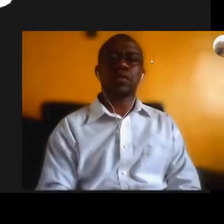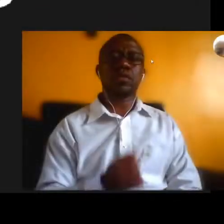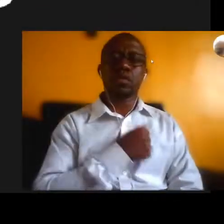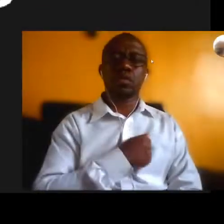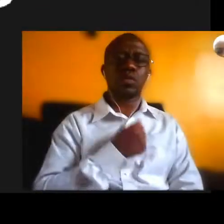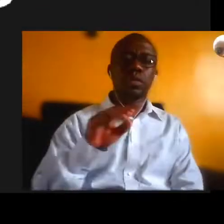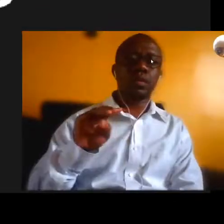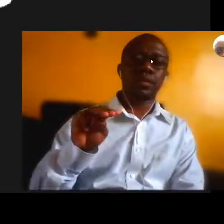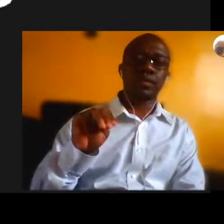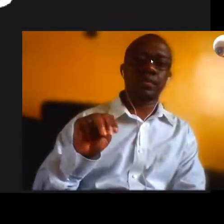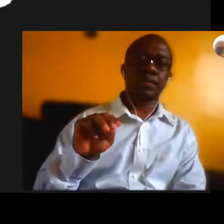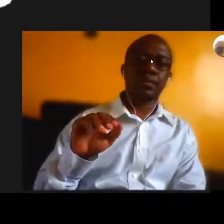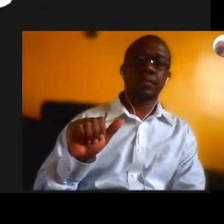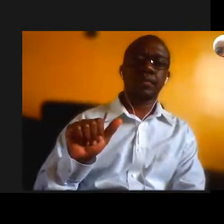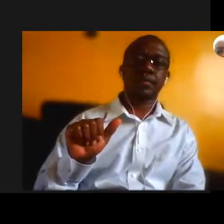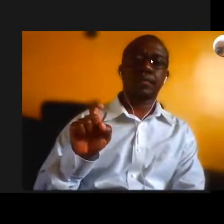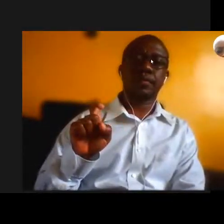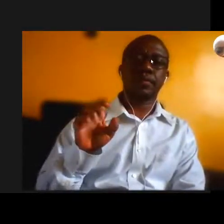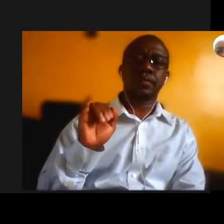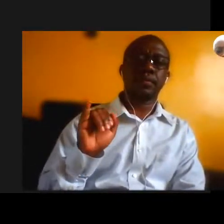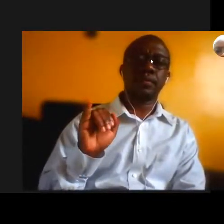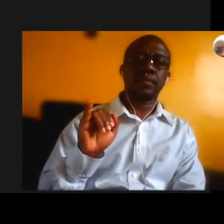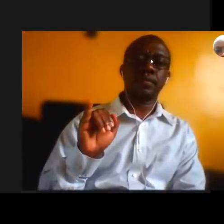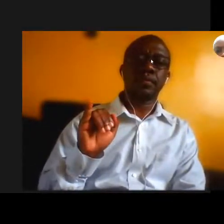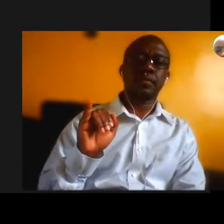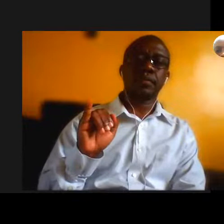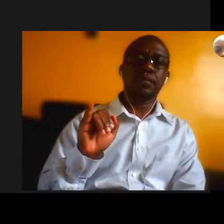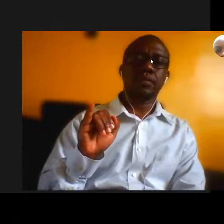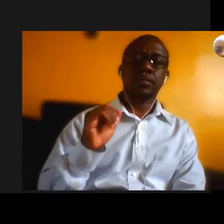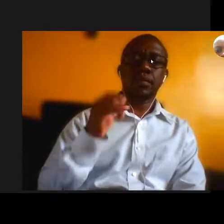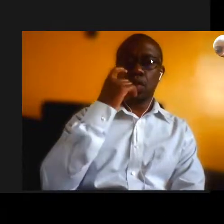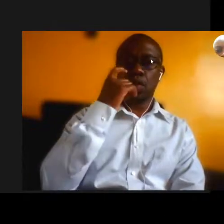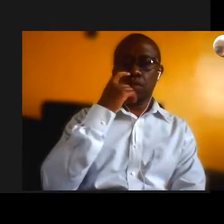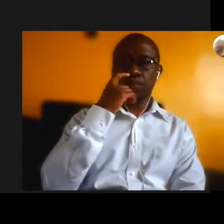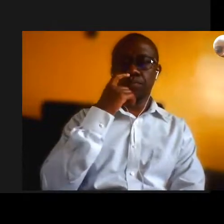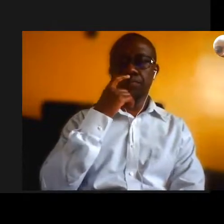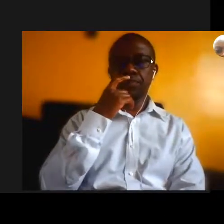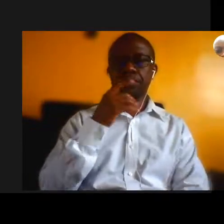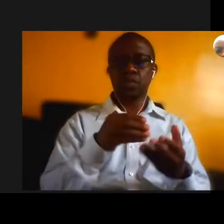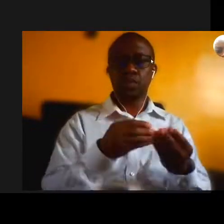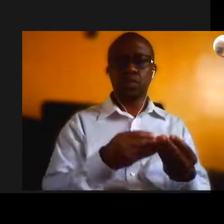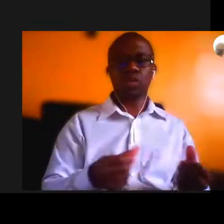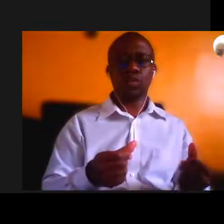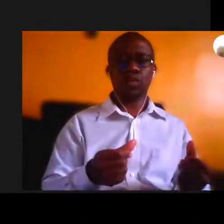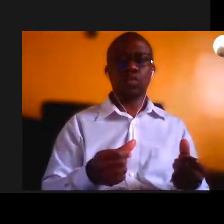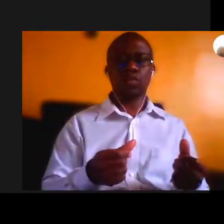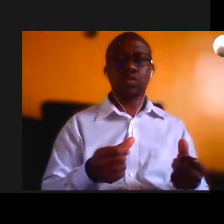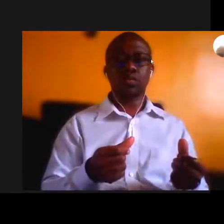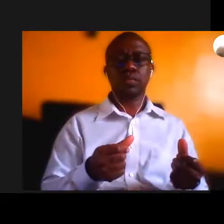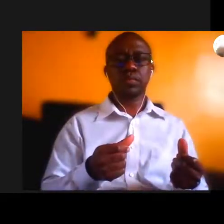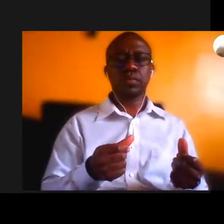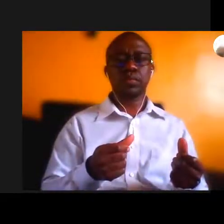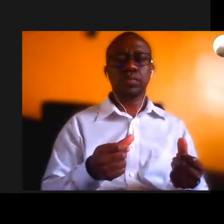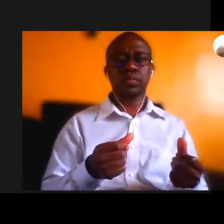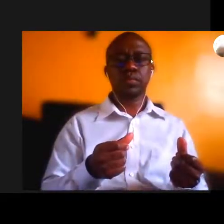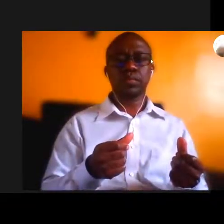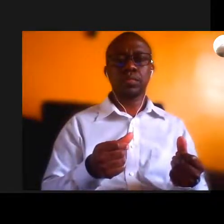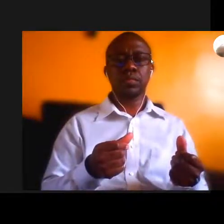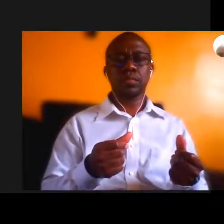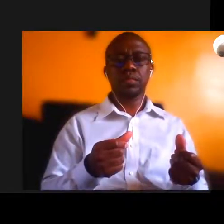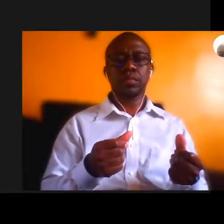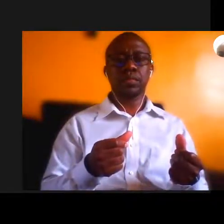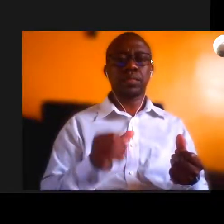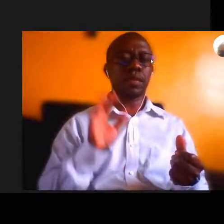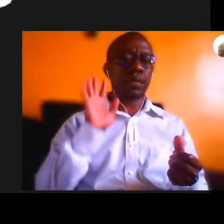Maximilian, are you still there? That can be copied and no, we have different people. Yes, I'm